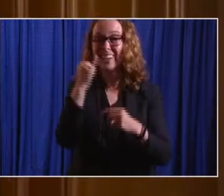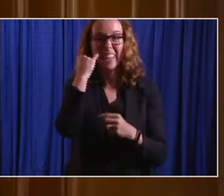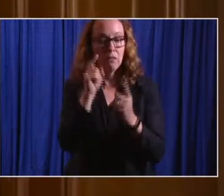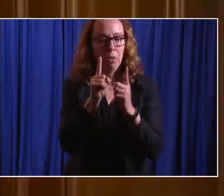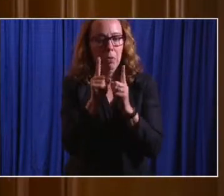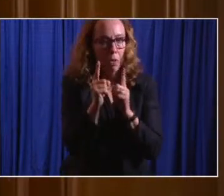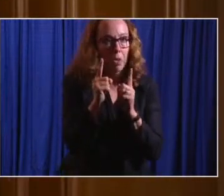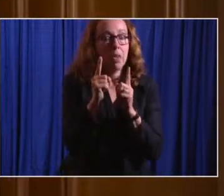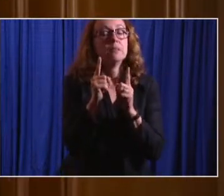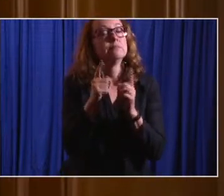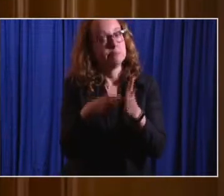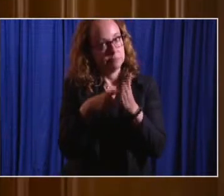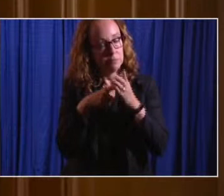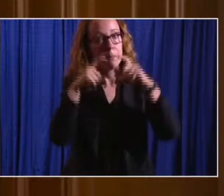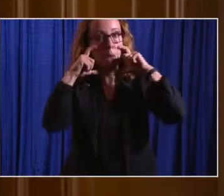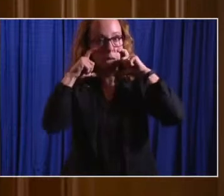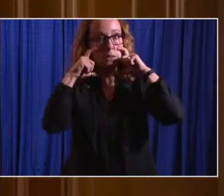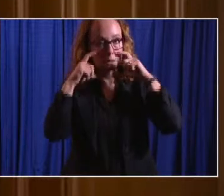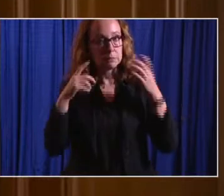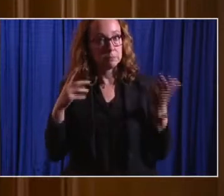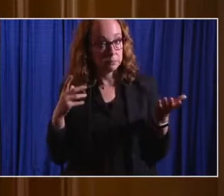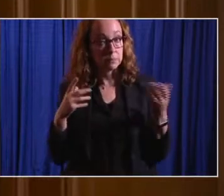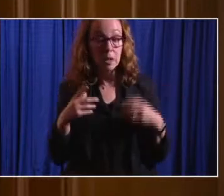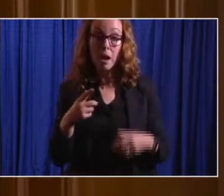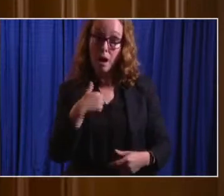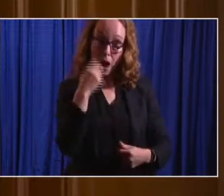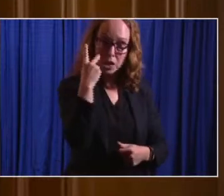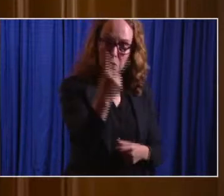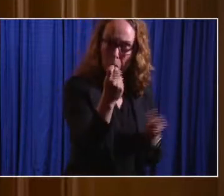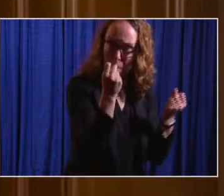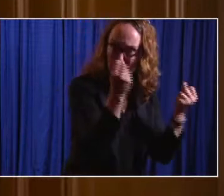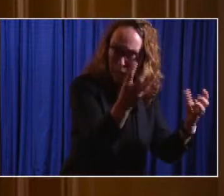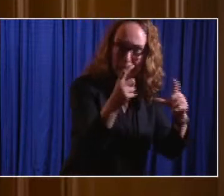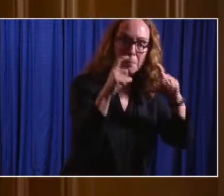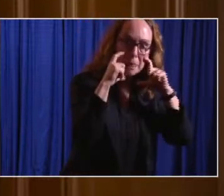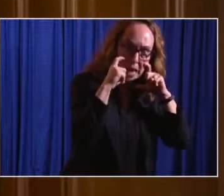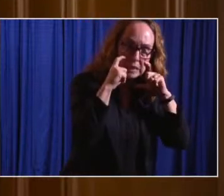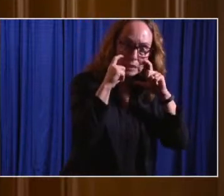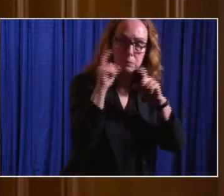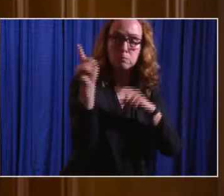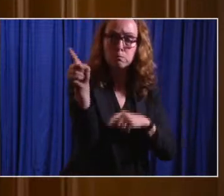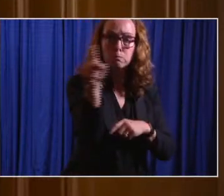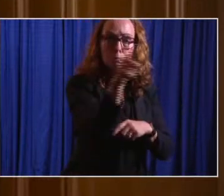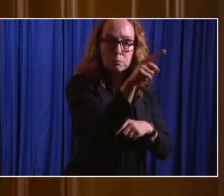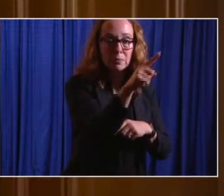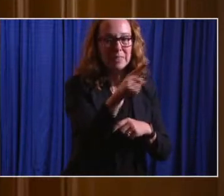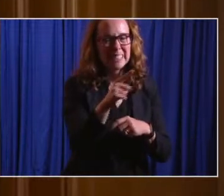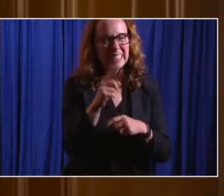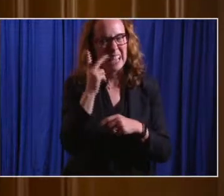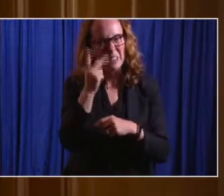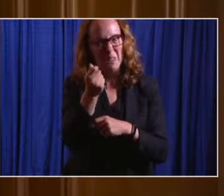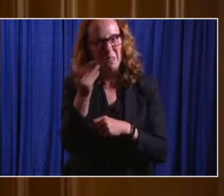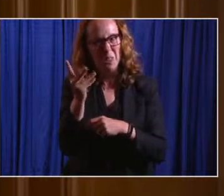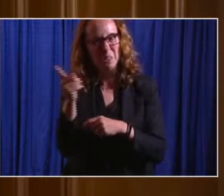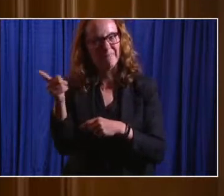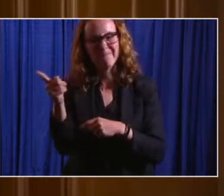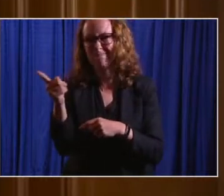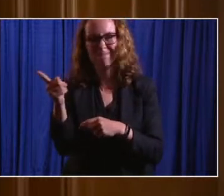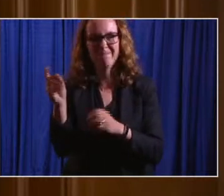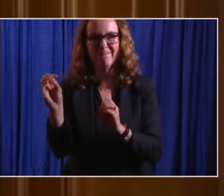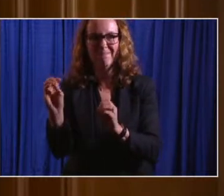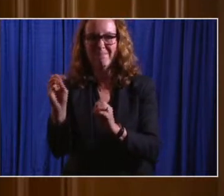saw. I saw a lot of people with masks. I saw some people who did not have masks. So if anyone is not wearing a mask and